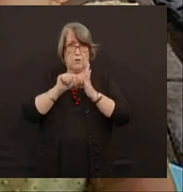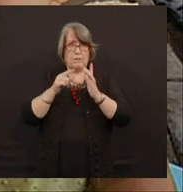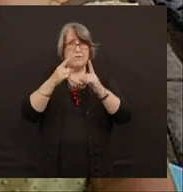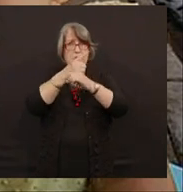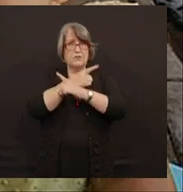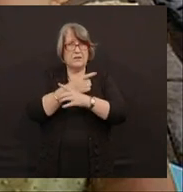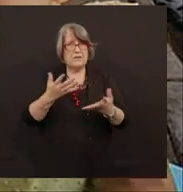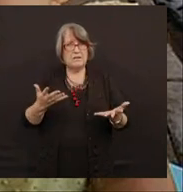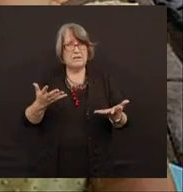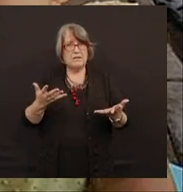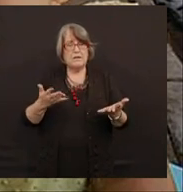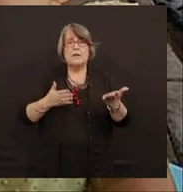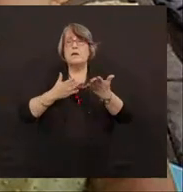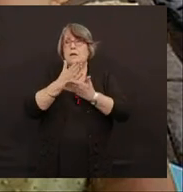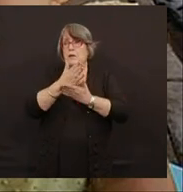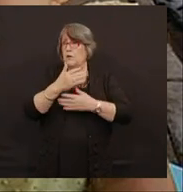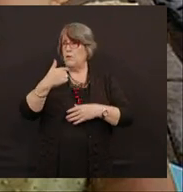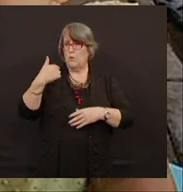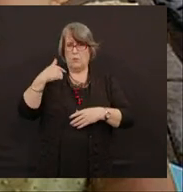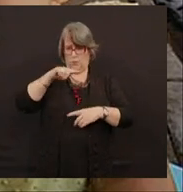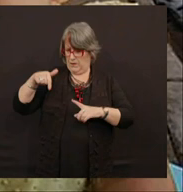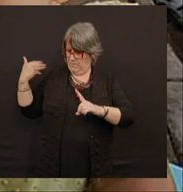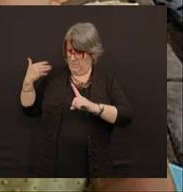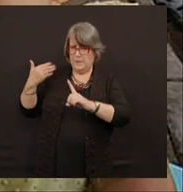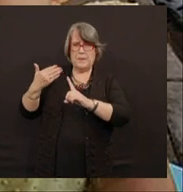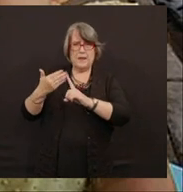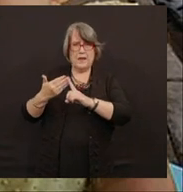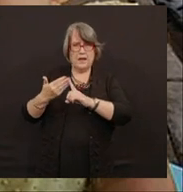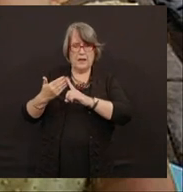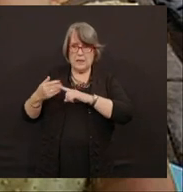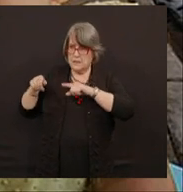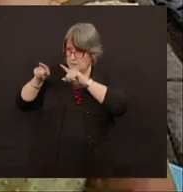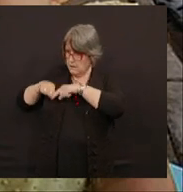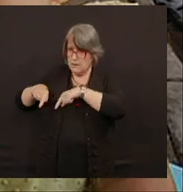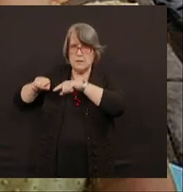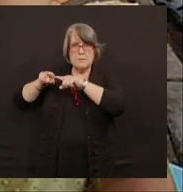like, because we've had a sustained